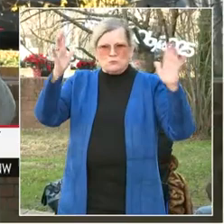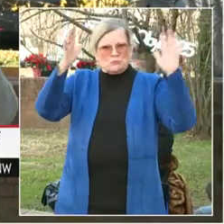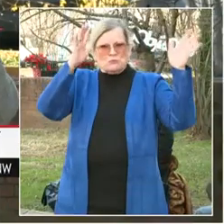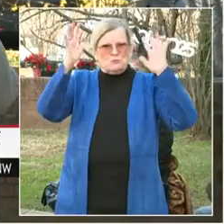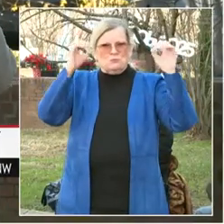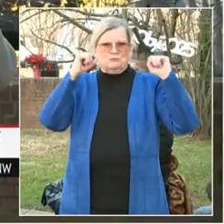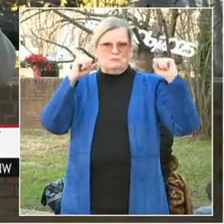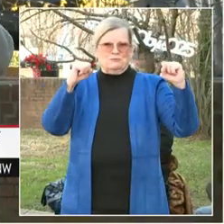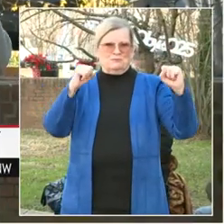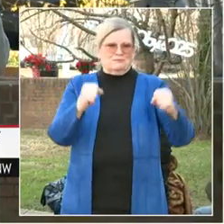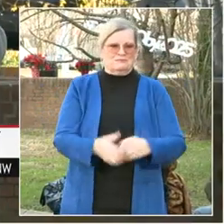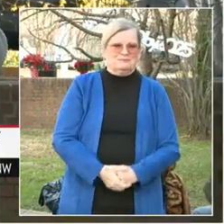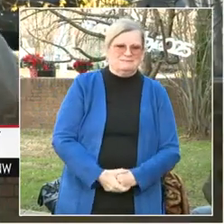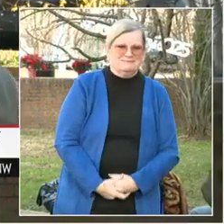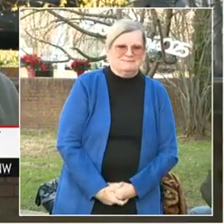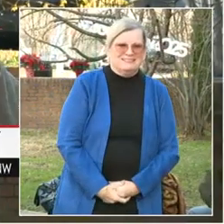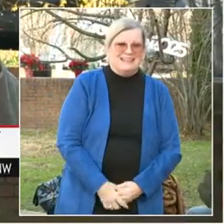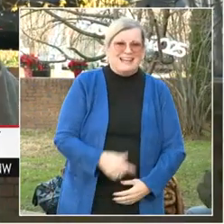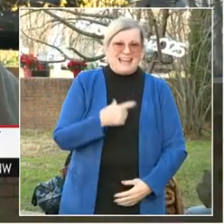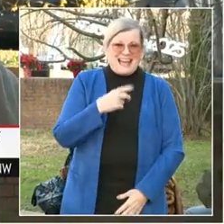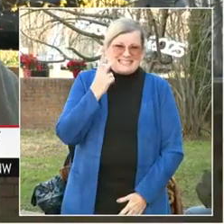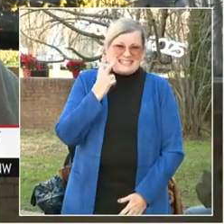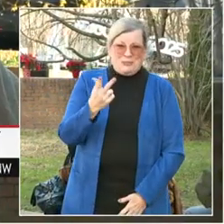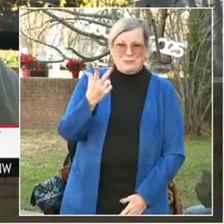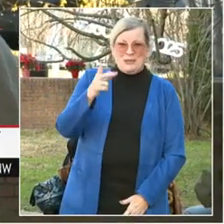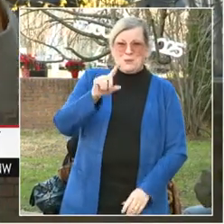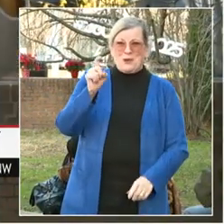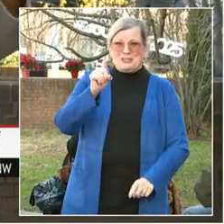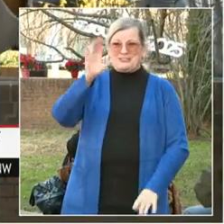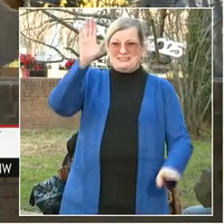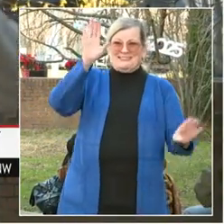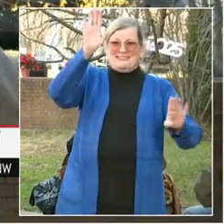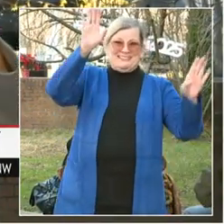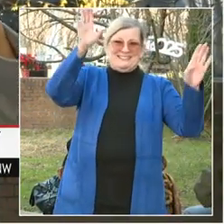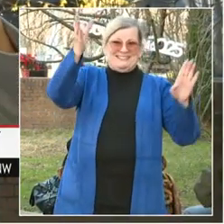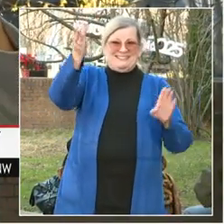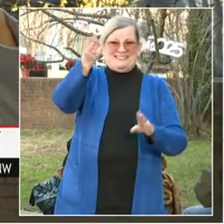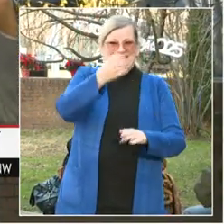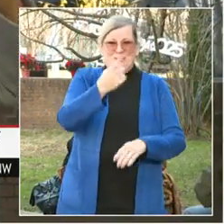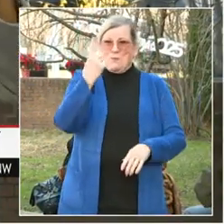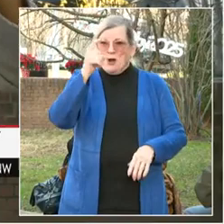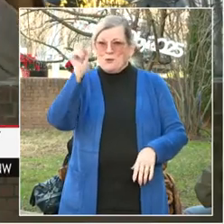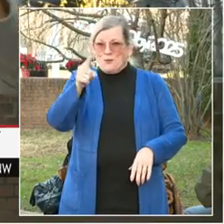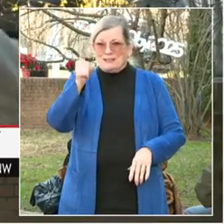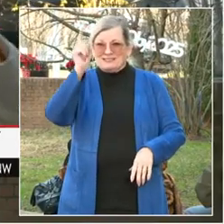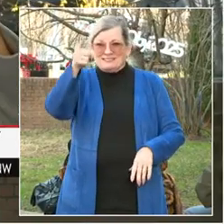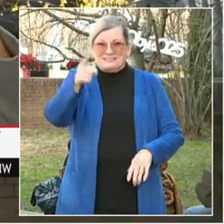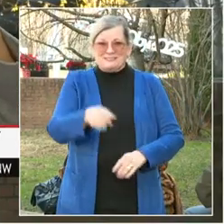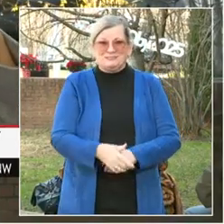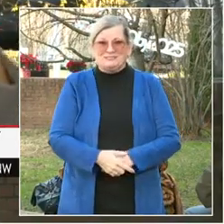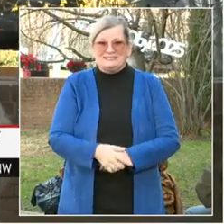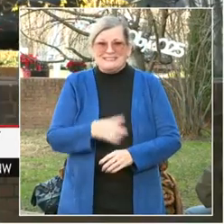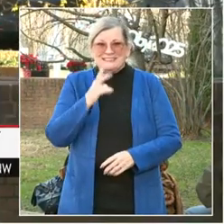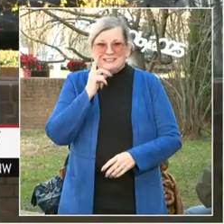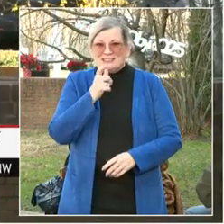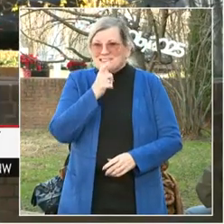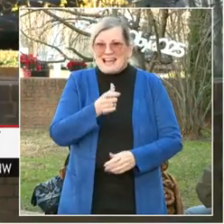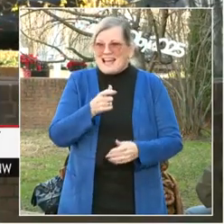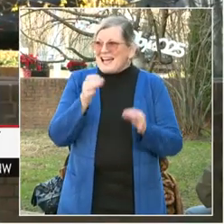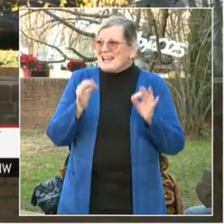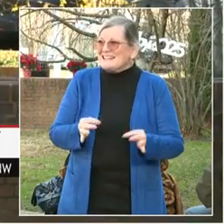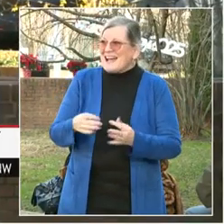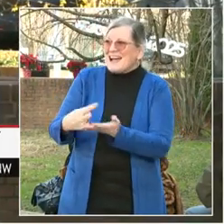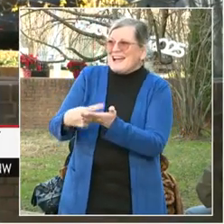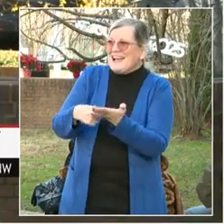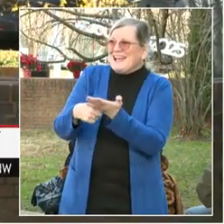I'm going to take... There's 3 in that group with their hands up. So I'm going to take 1 here. You all decide.